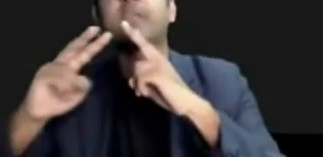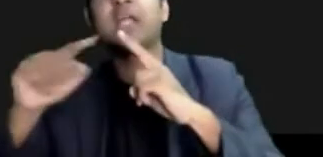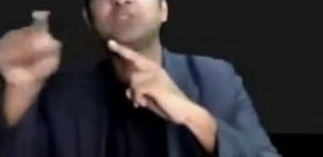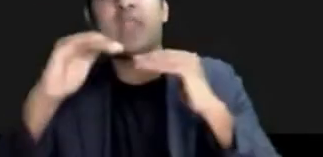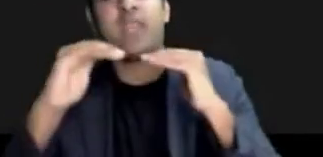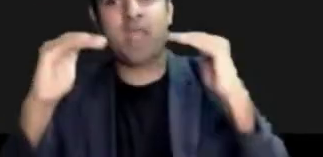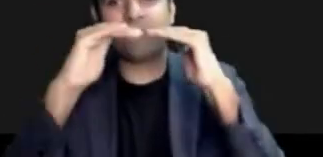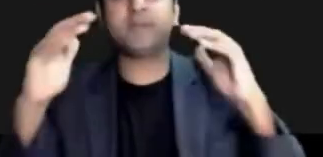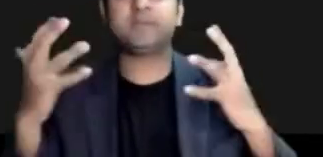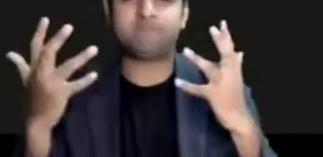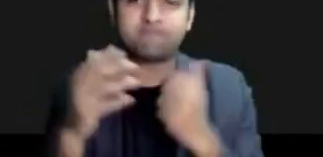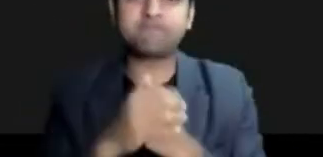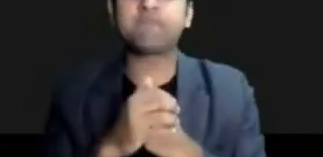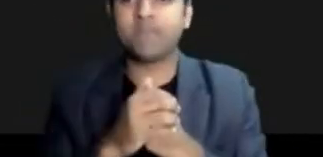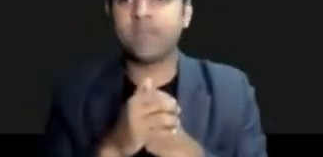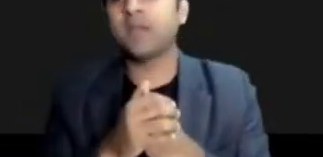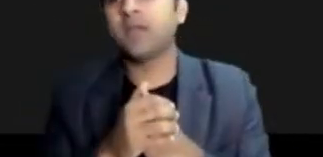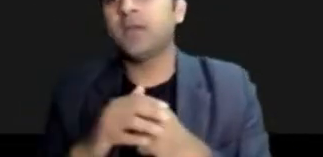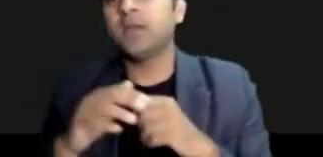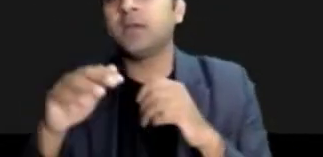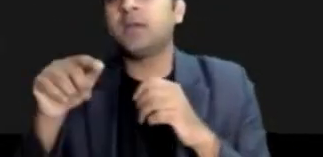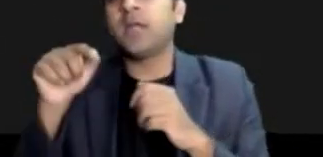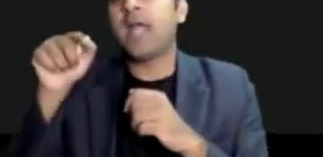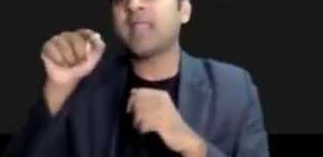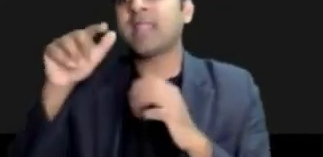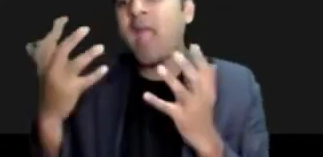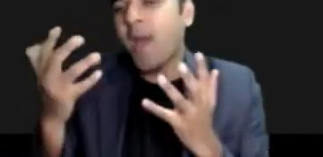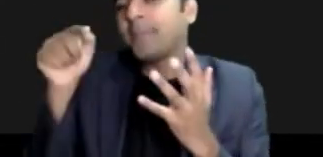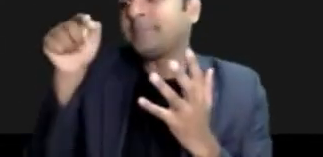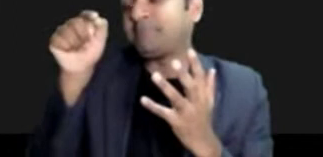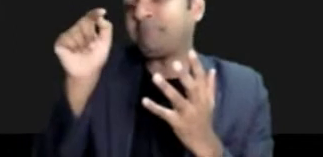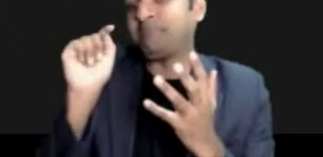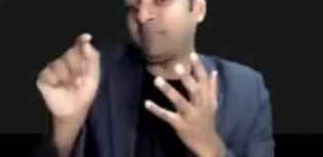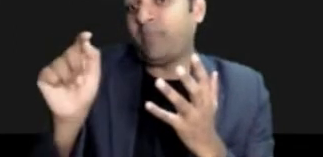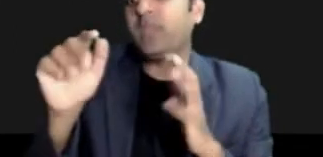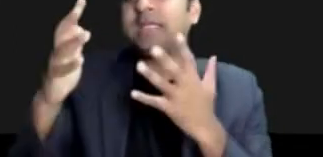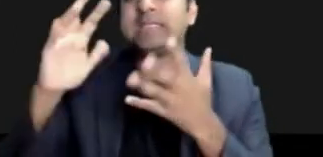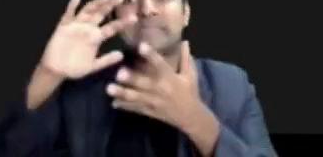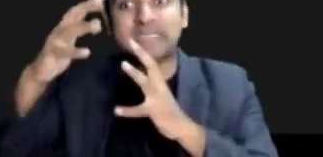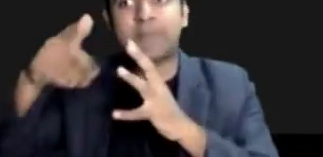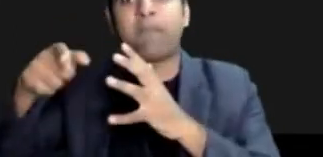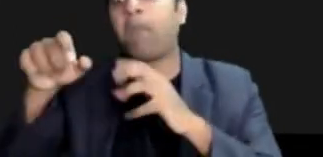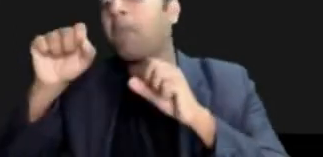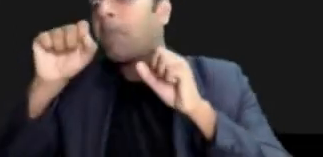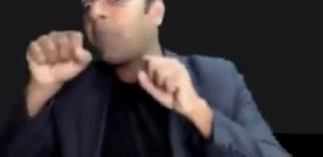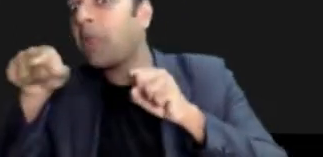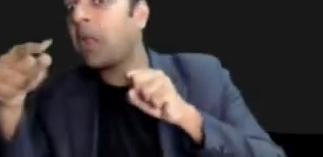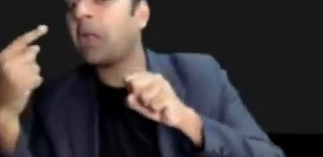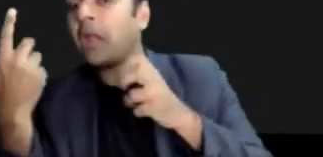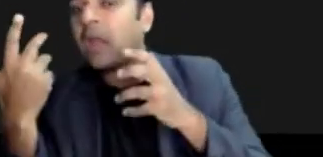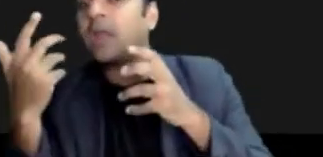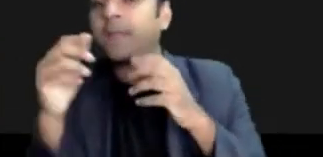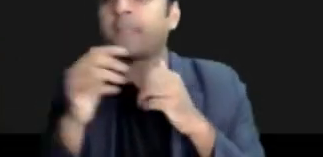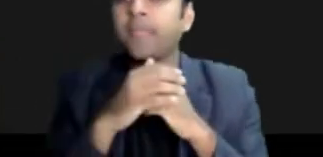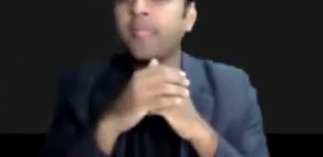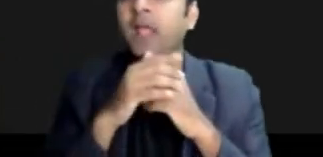likes of Chikwawa, the likes of Nsanje, Palombe, Karonga. You'd find that there is